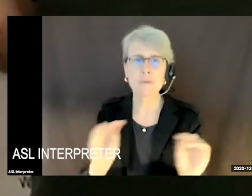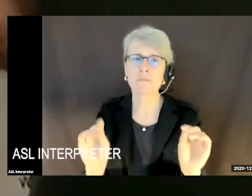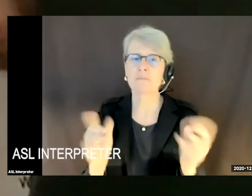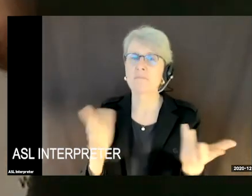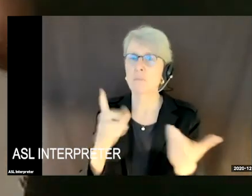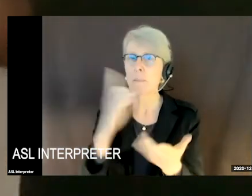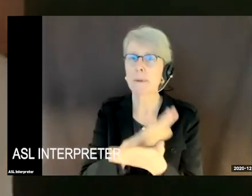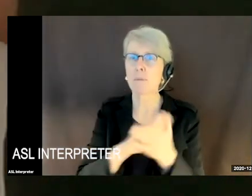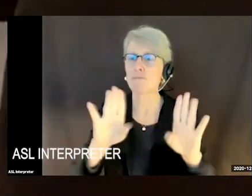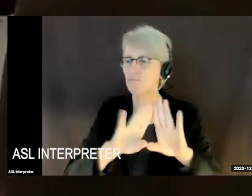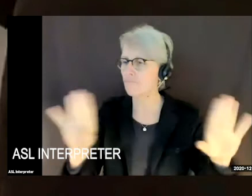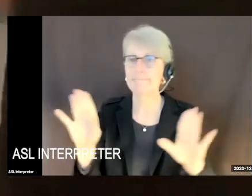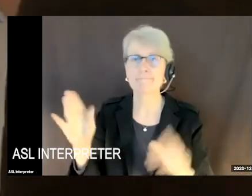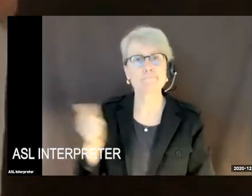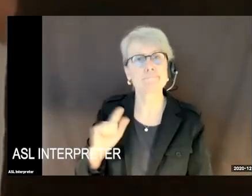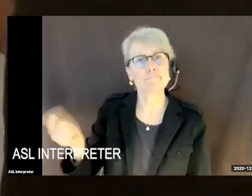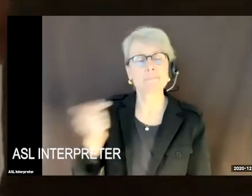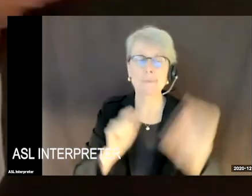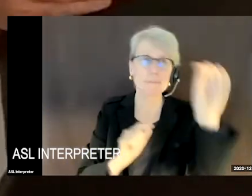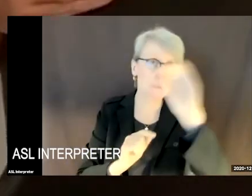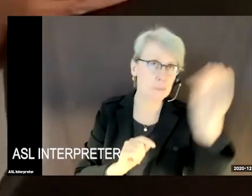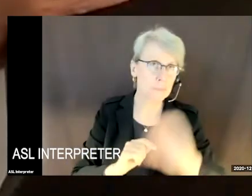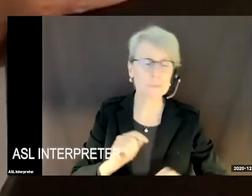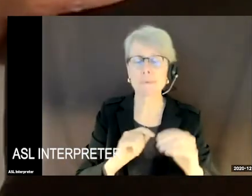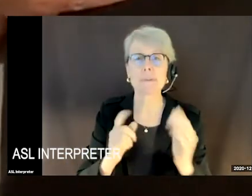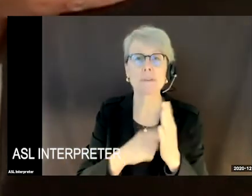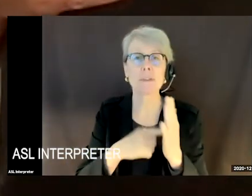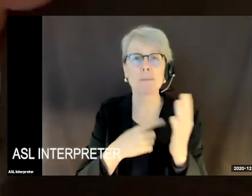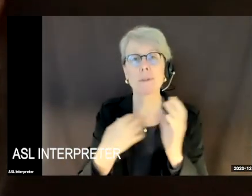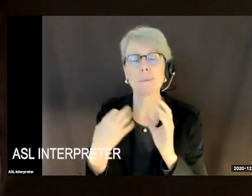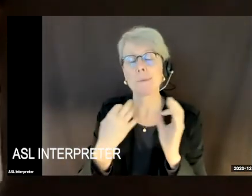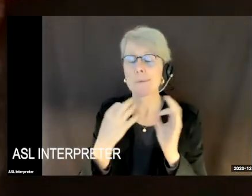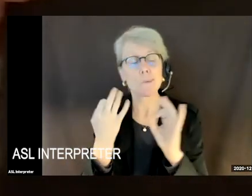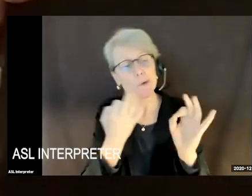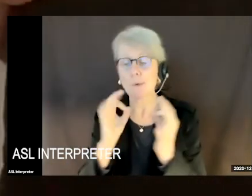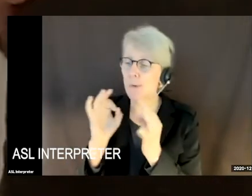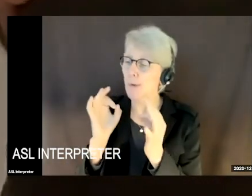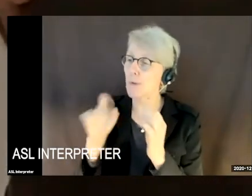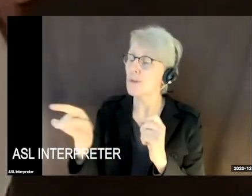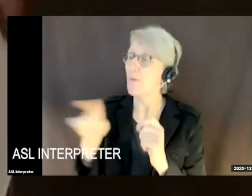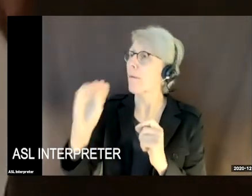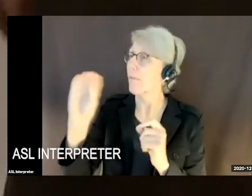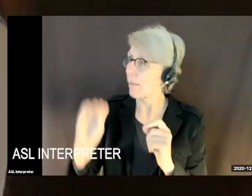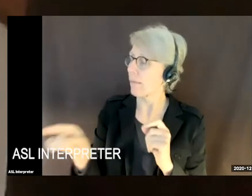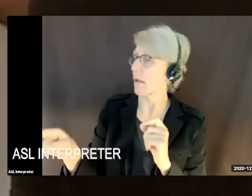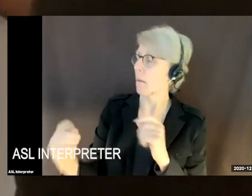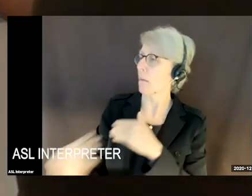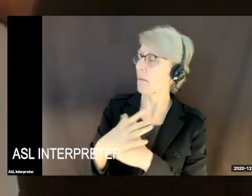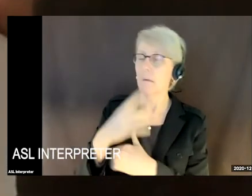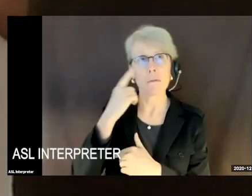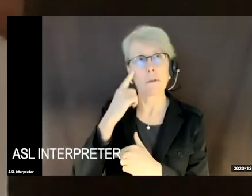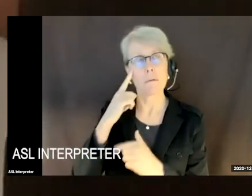recording, and so we're both together at the front of the room working on the same paper. And I'll often